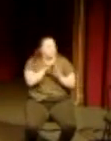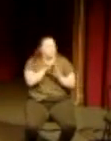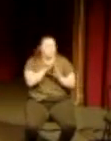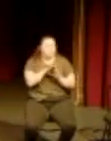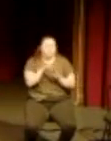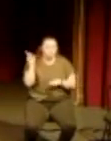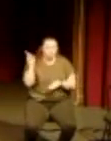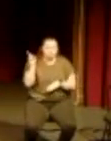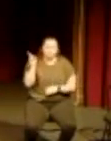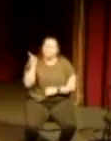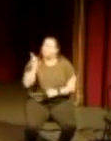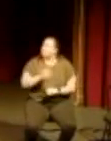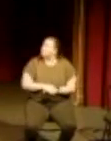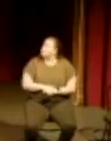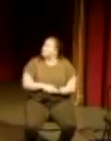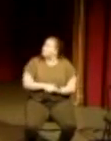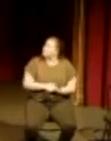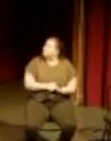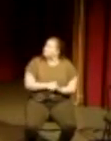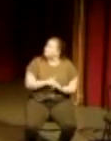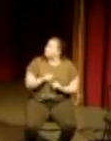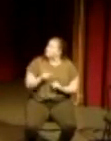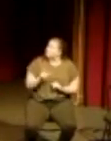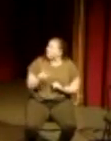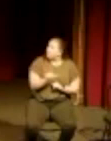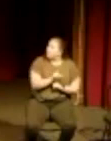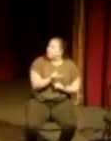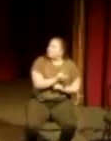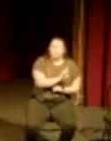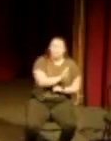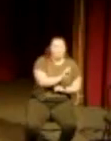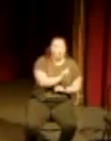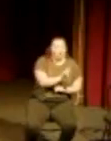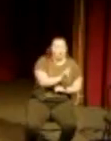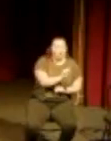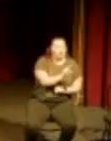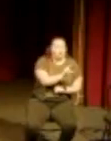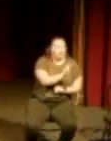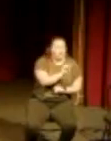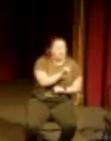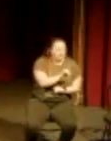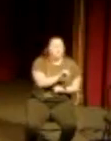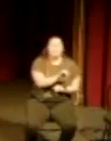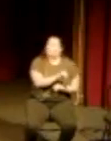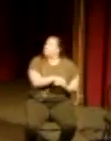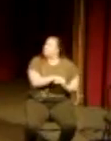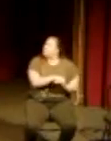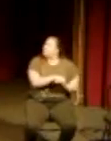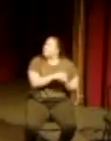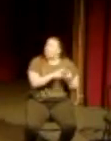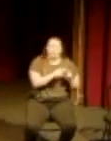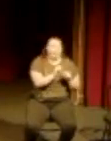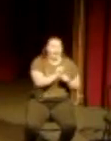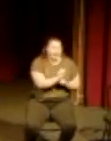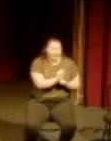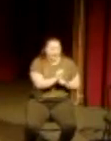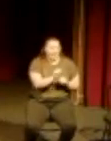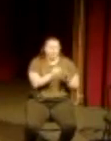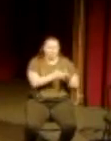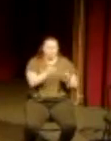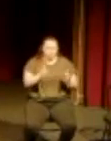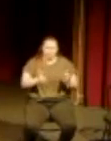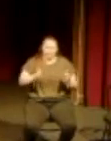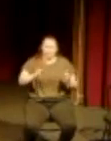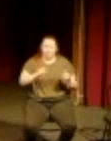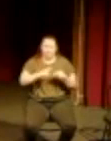So on the far left is Bardsley, and then right on the building two, closest to Bardsley is Building A, then Building B,